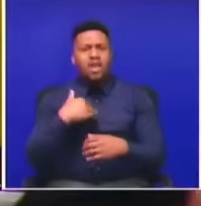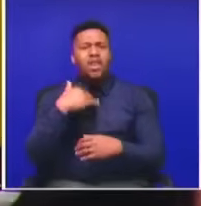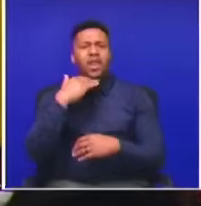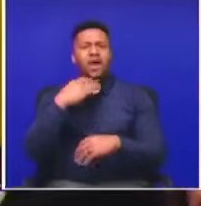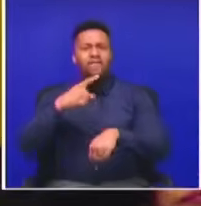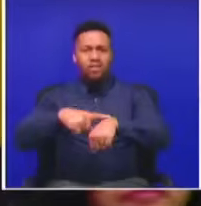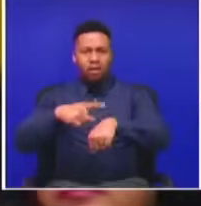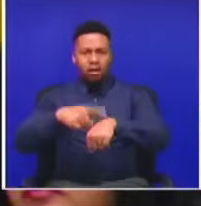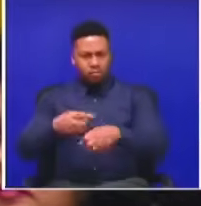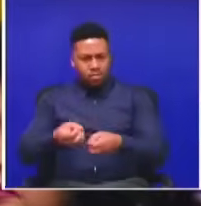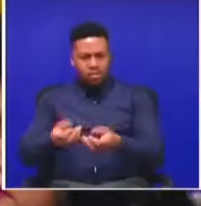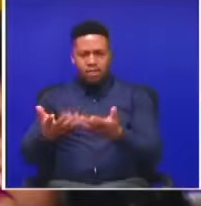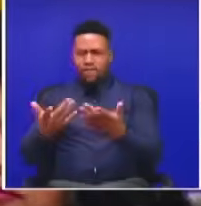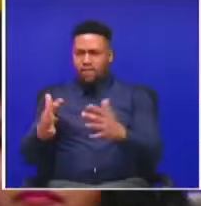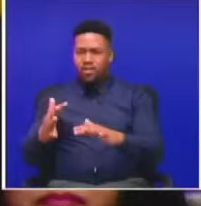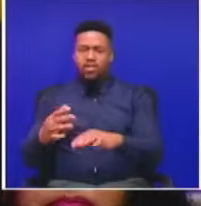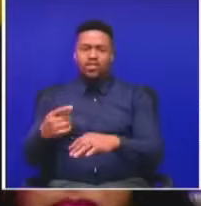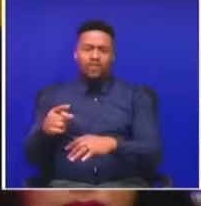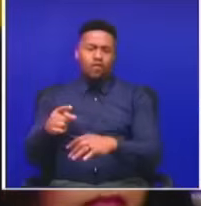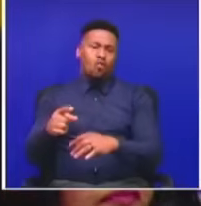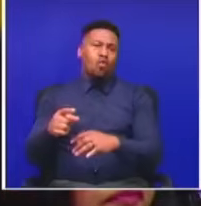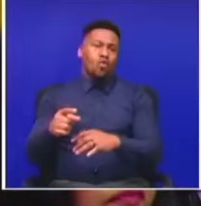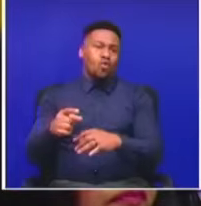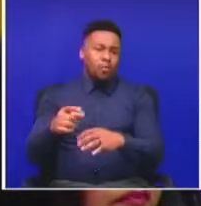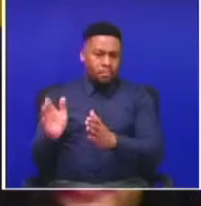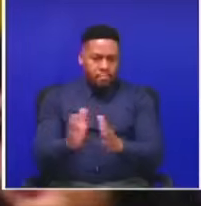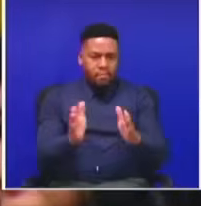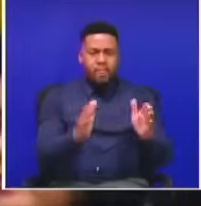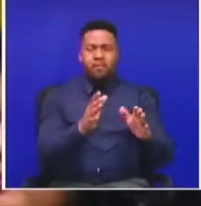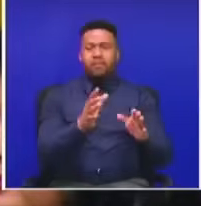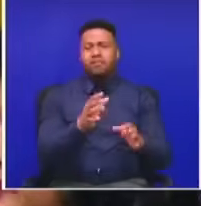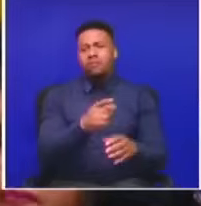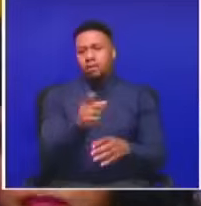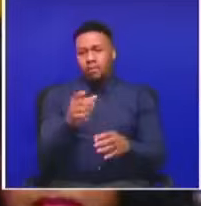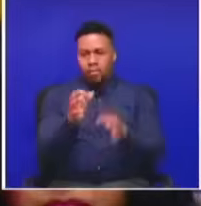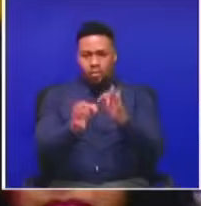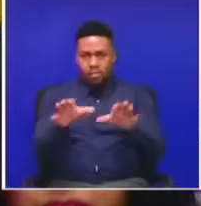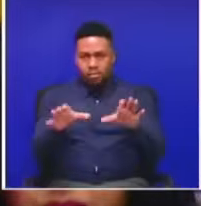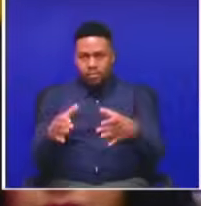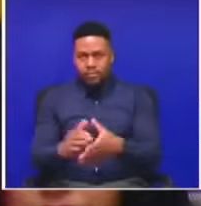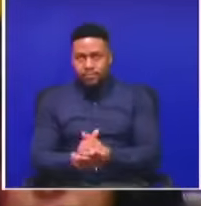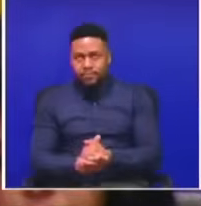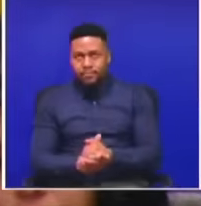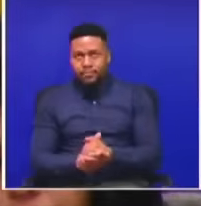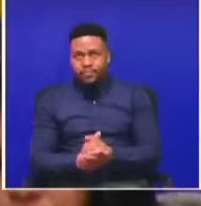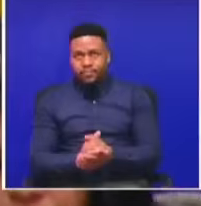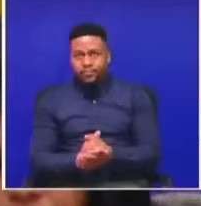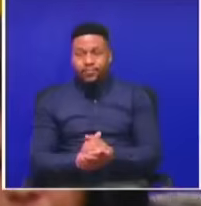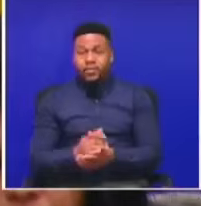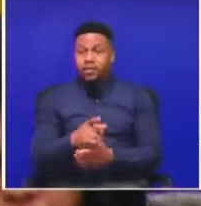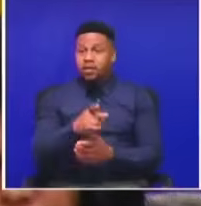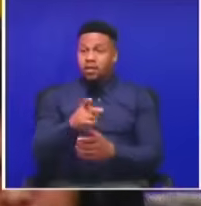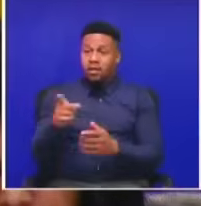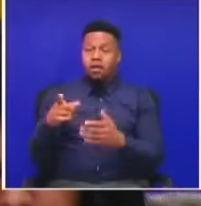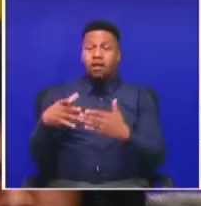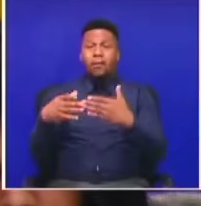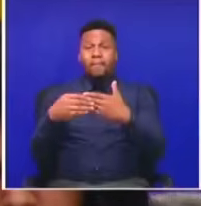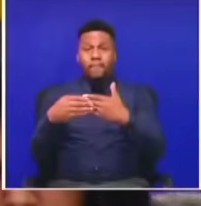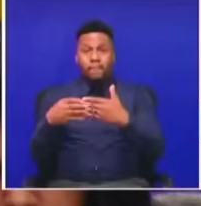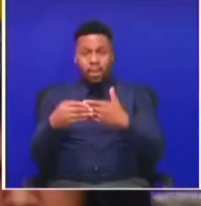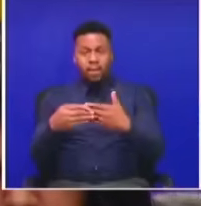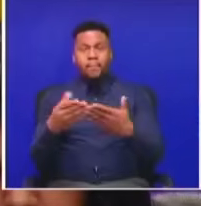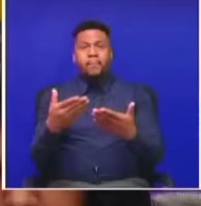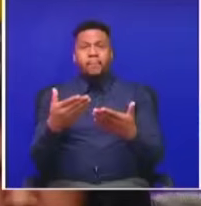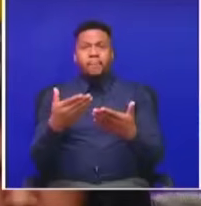this purpose. This was done to facilitate participation of members who are connecting to the sitting through